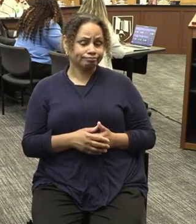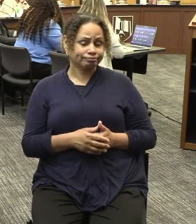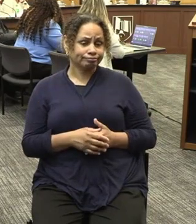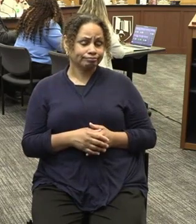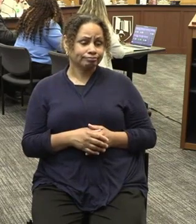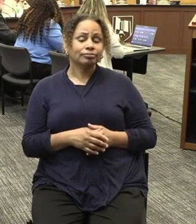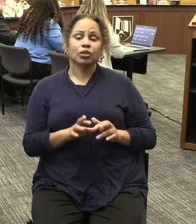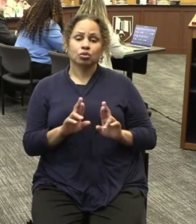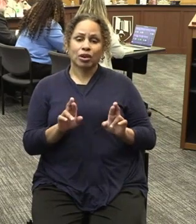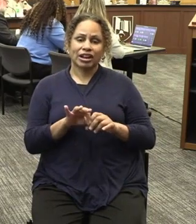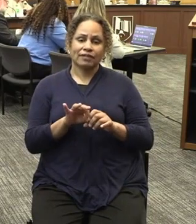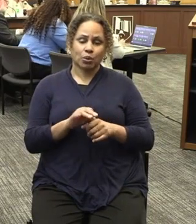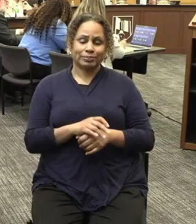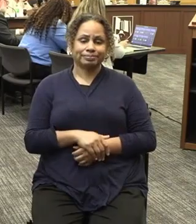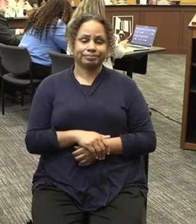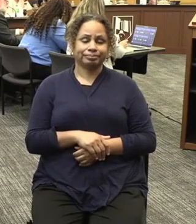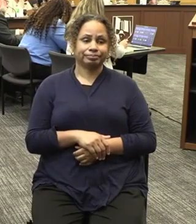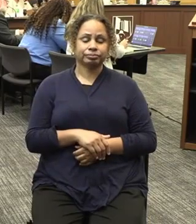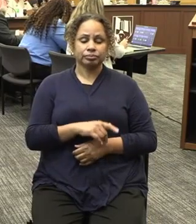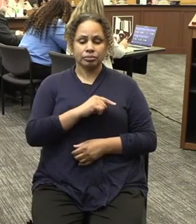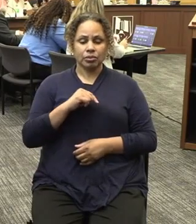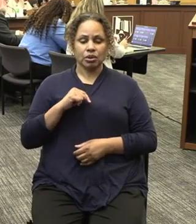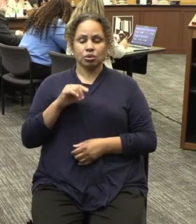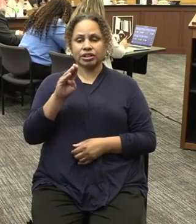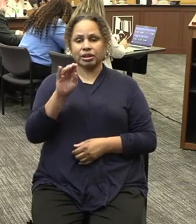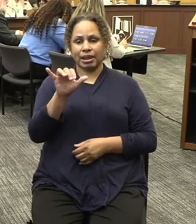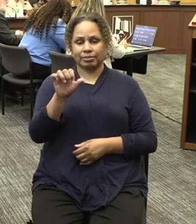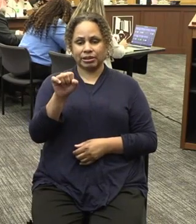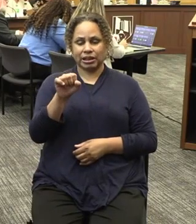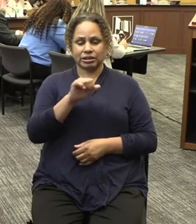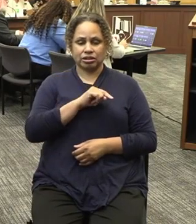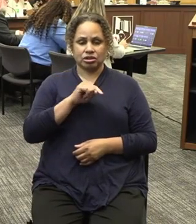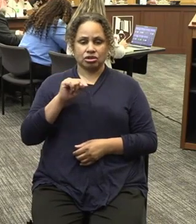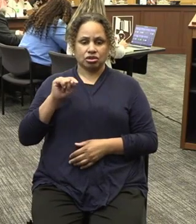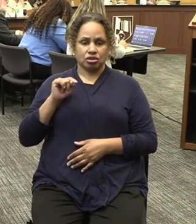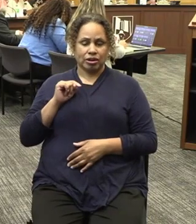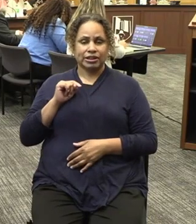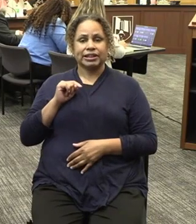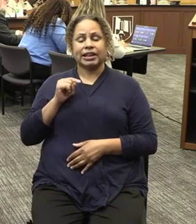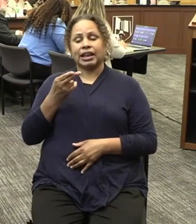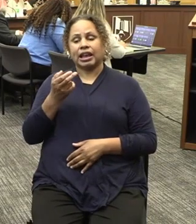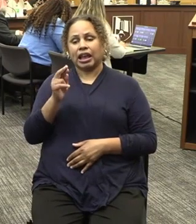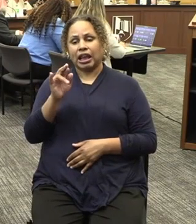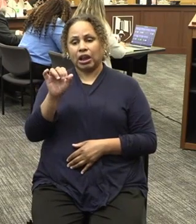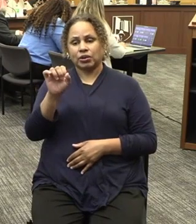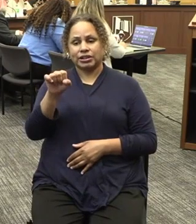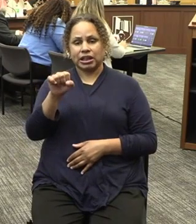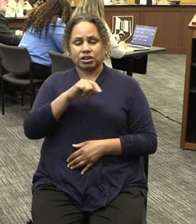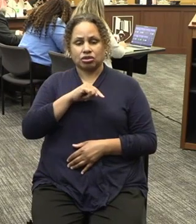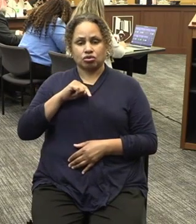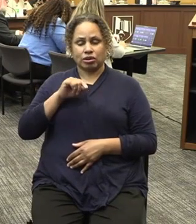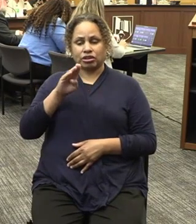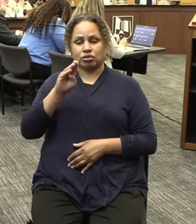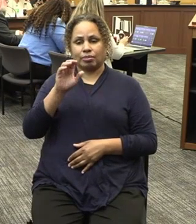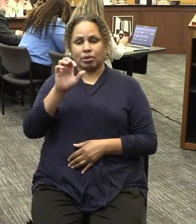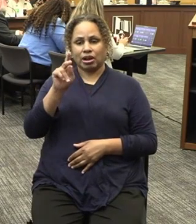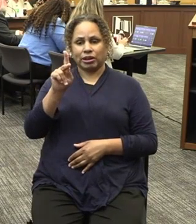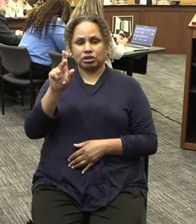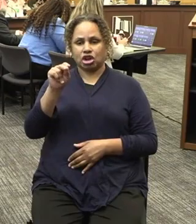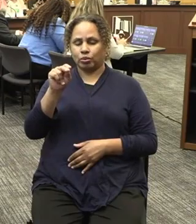And we're ready to vote. Trustee Bottomley, Yes. trustee Harris, Yes. trustee Broderick,